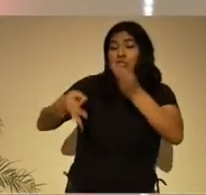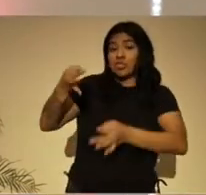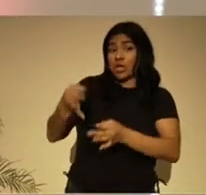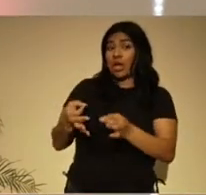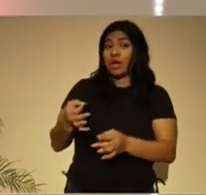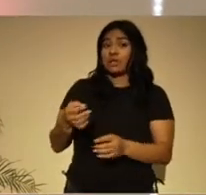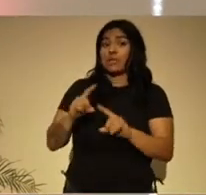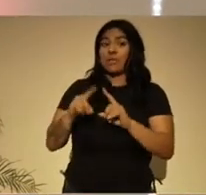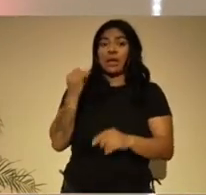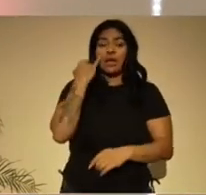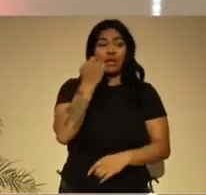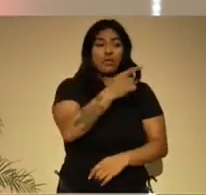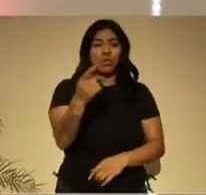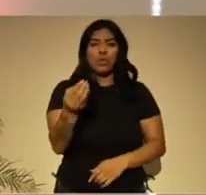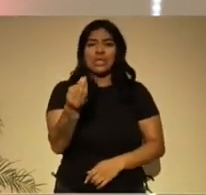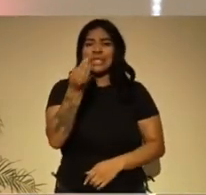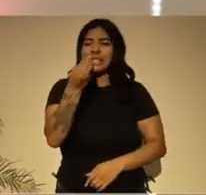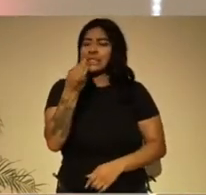if you have ever eaten